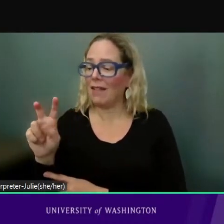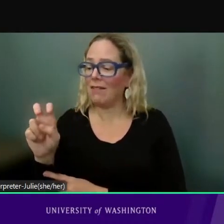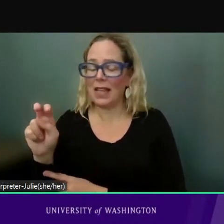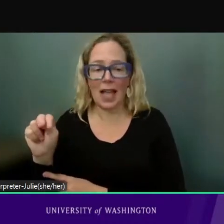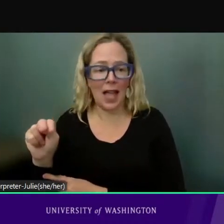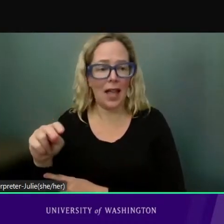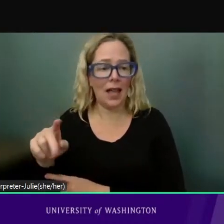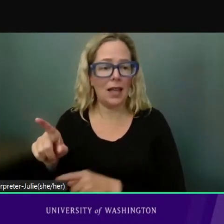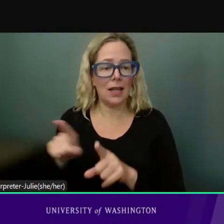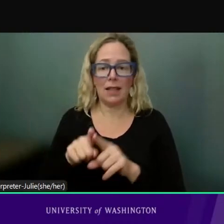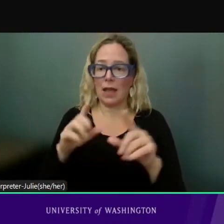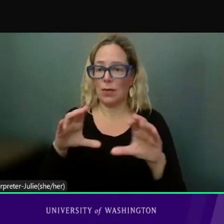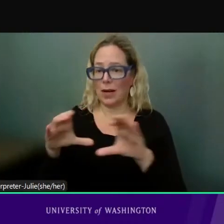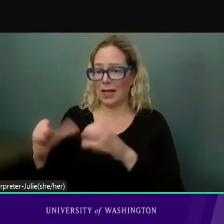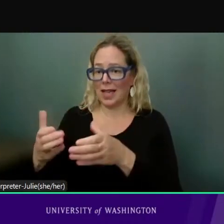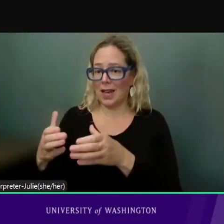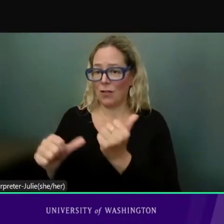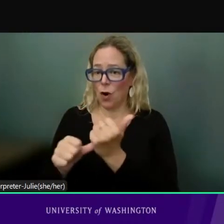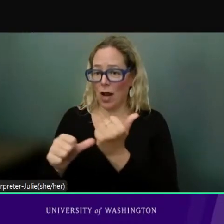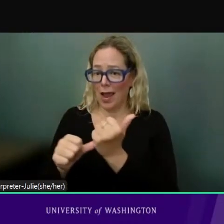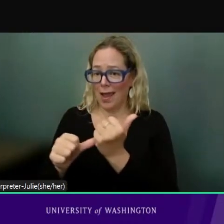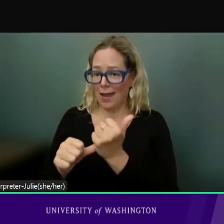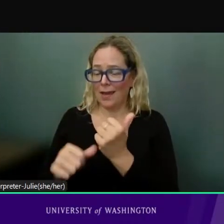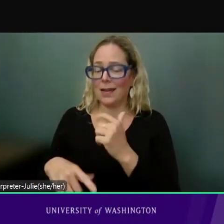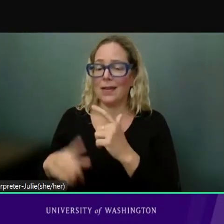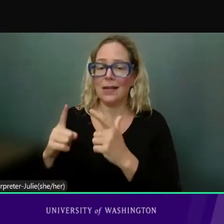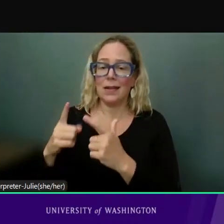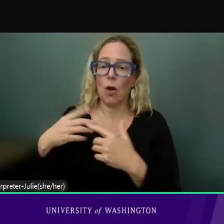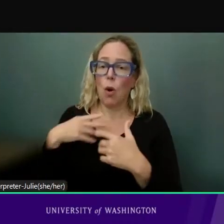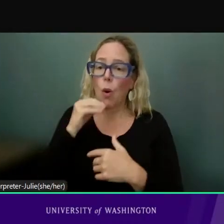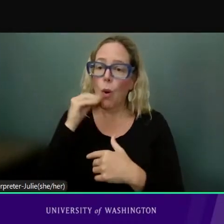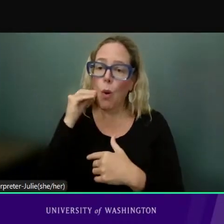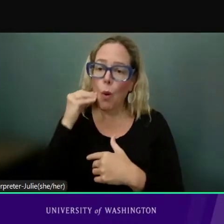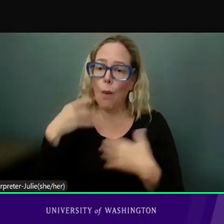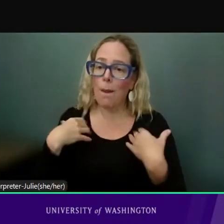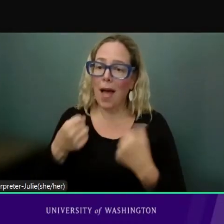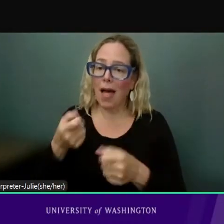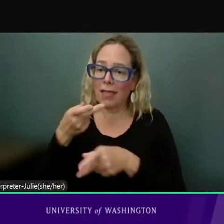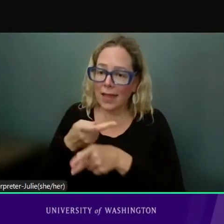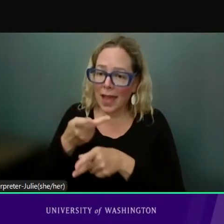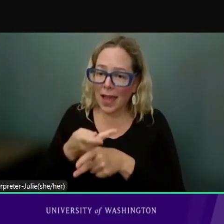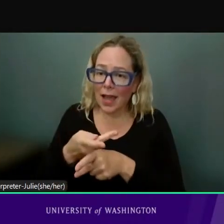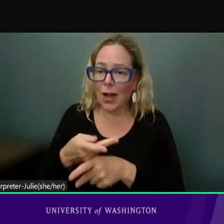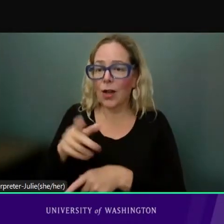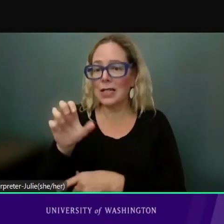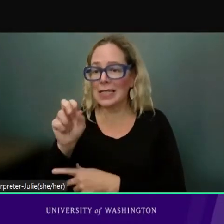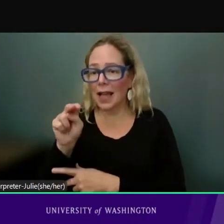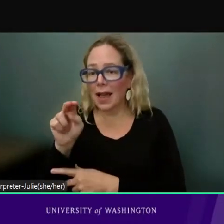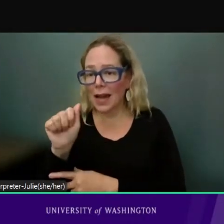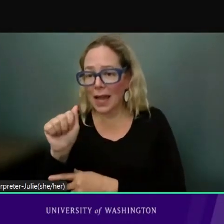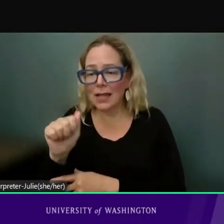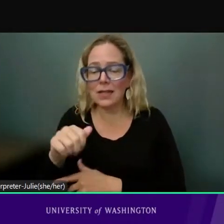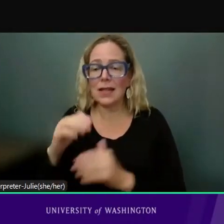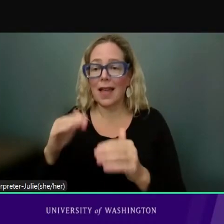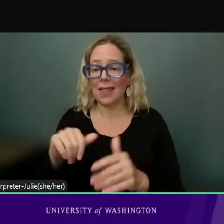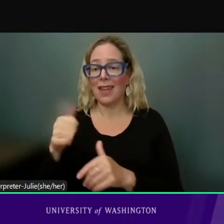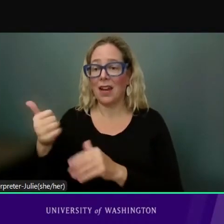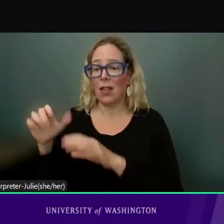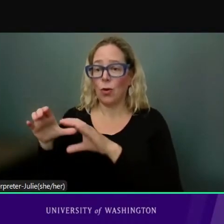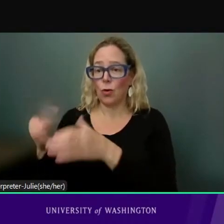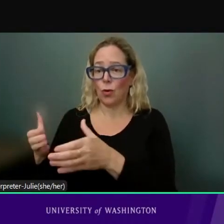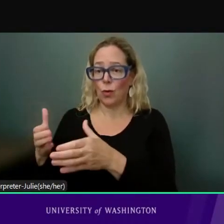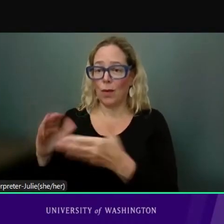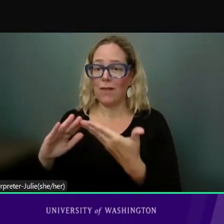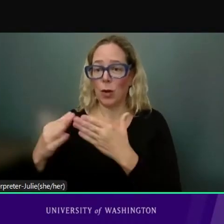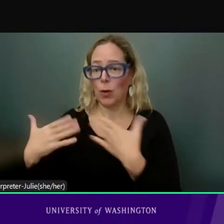and assistants, which included home health aides, personal care aides, and CNAs. And then community health workers,